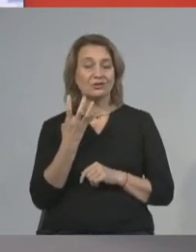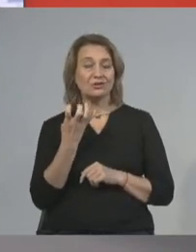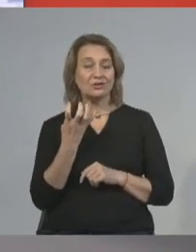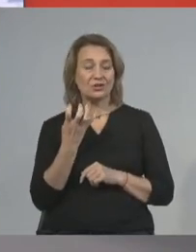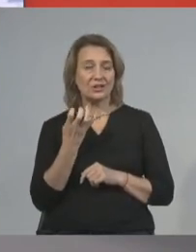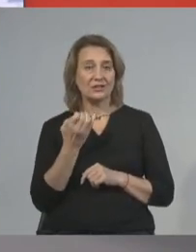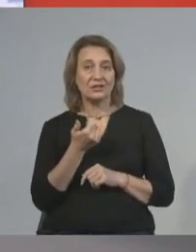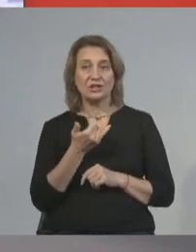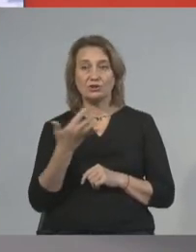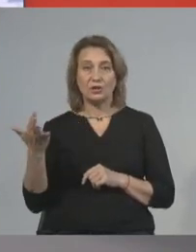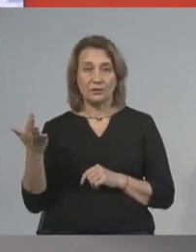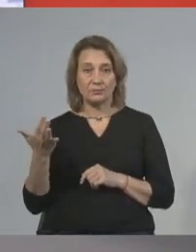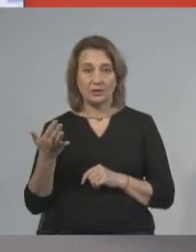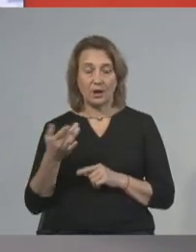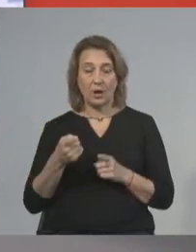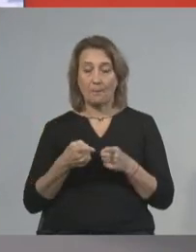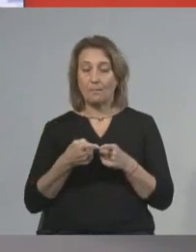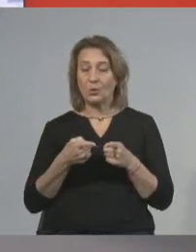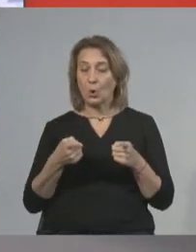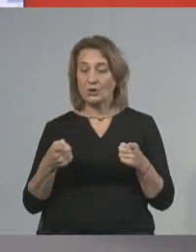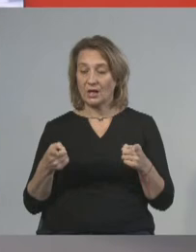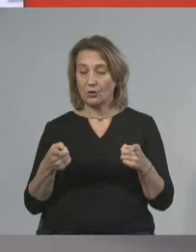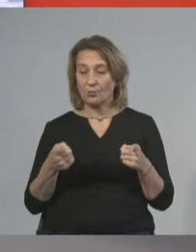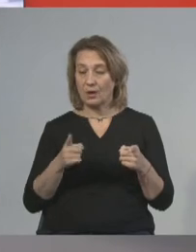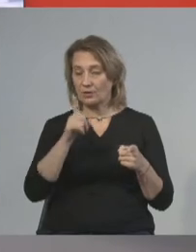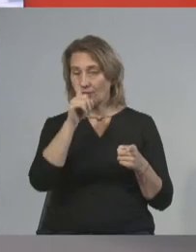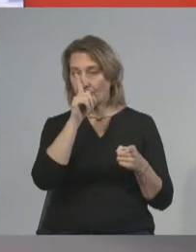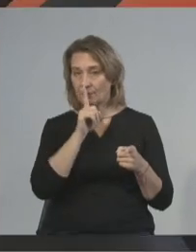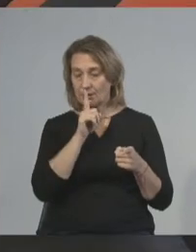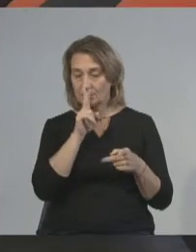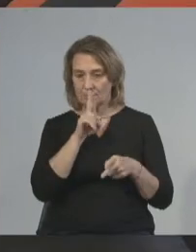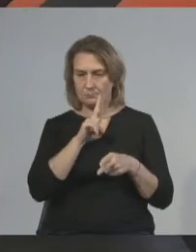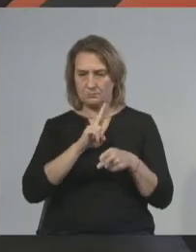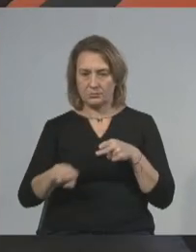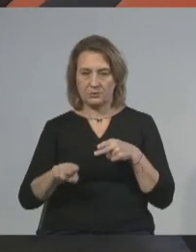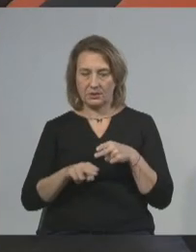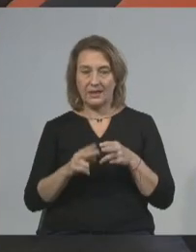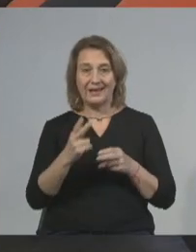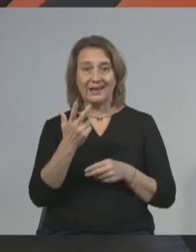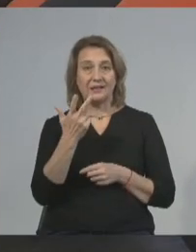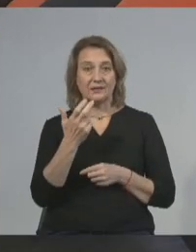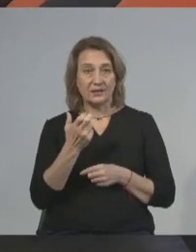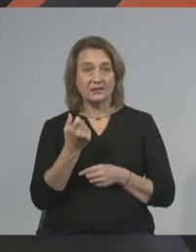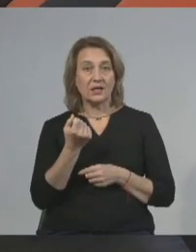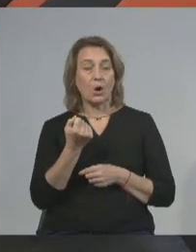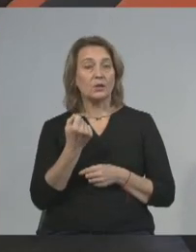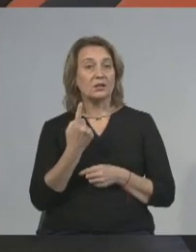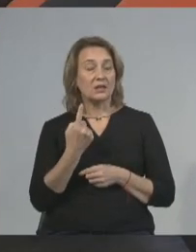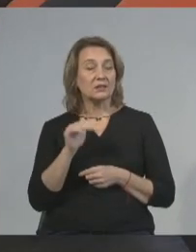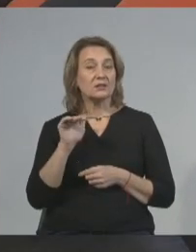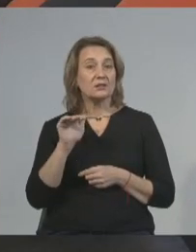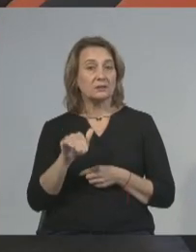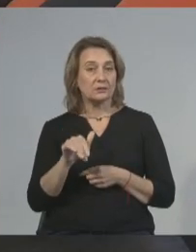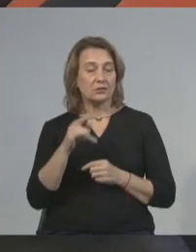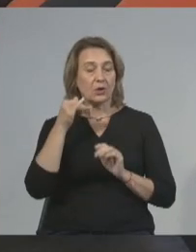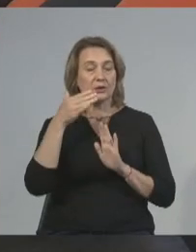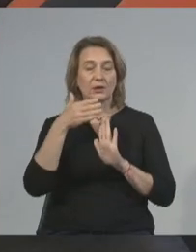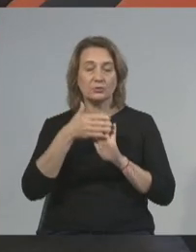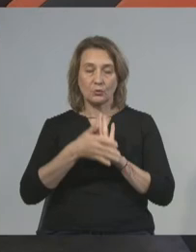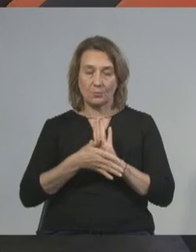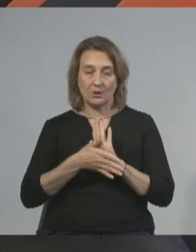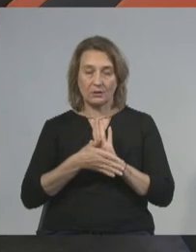lost 75 percent of its followers then just in a month he lost